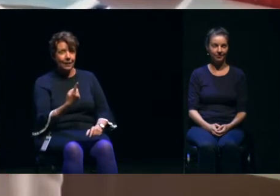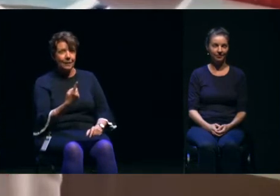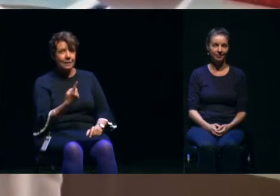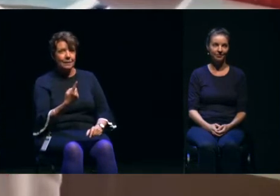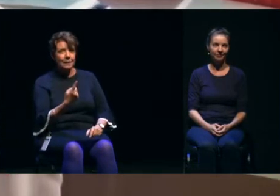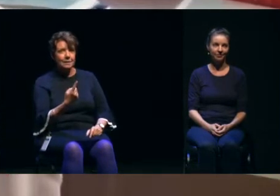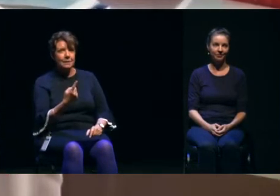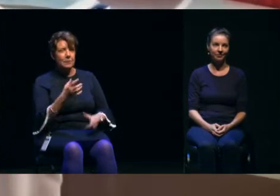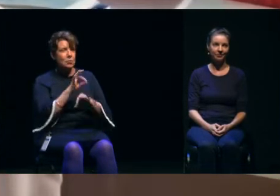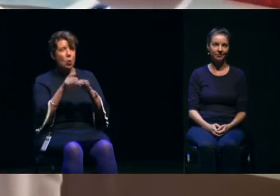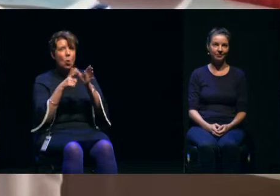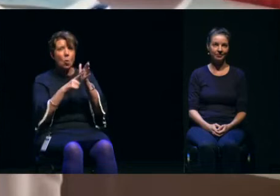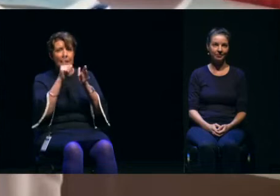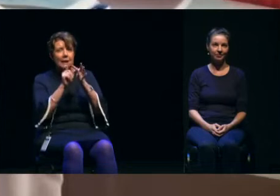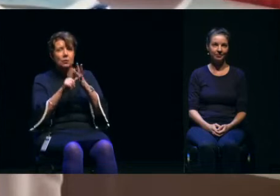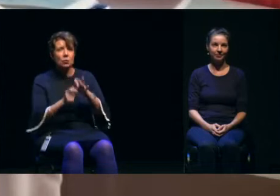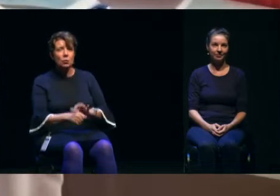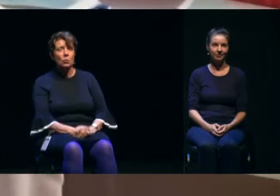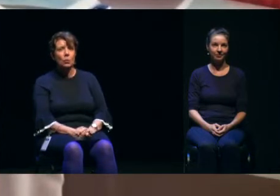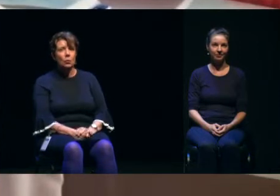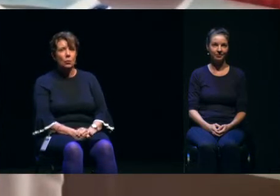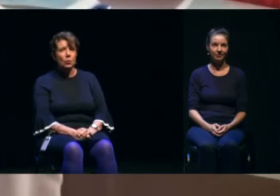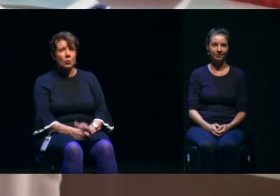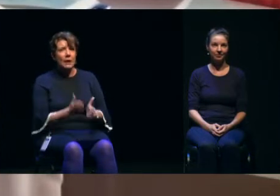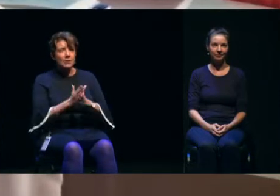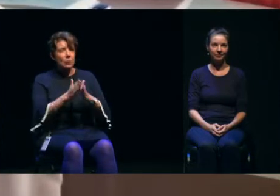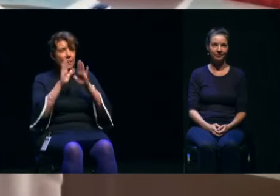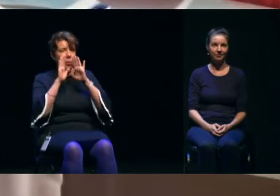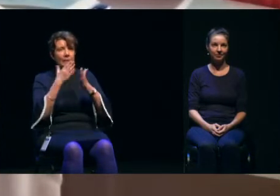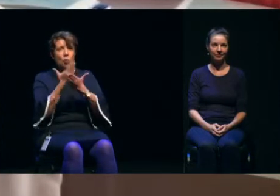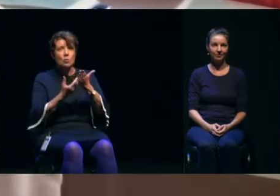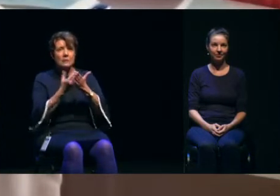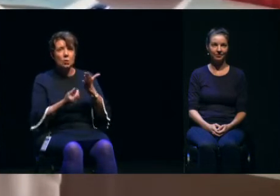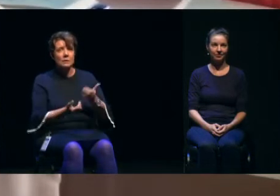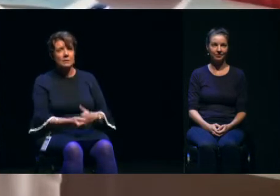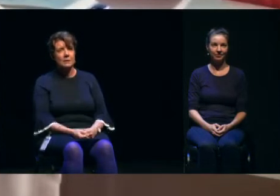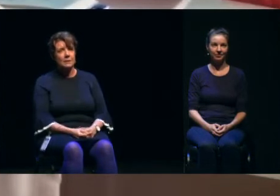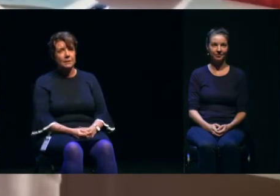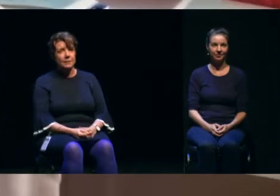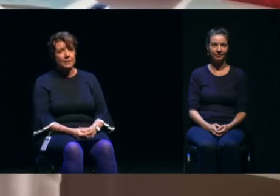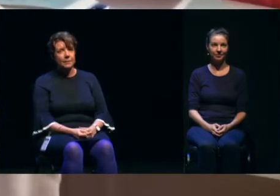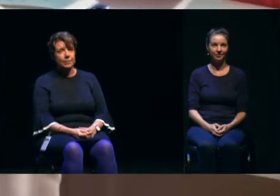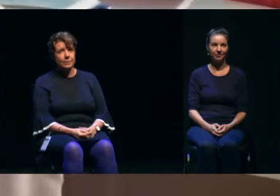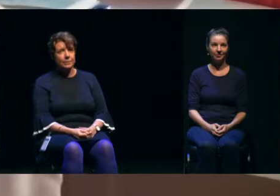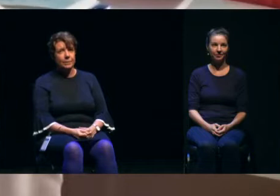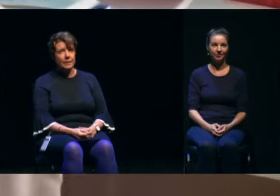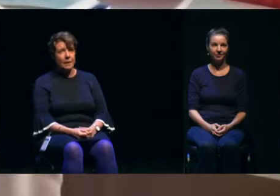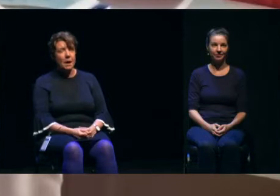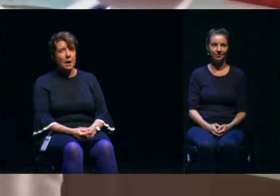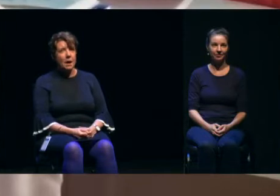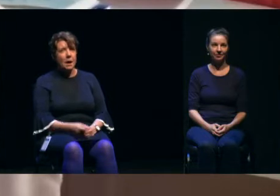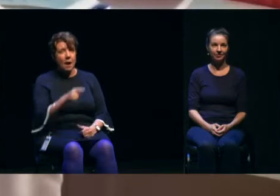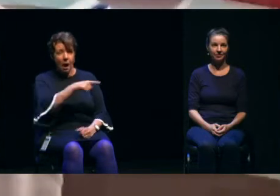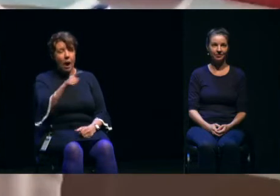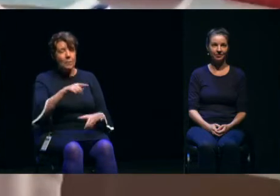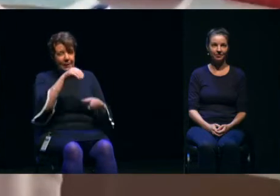all we can do. I mean, it's an incredible resource, and I count myself among those good